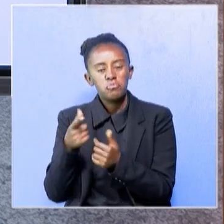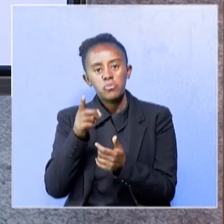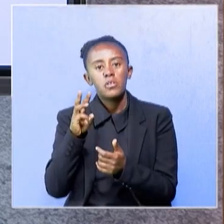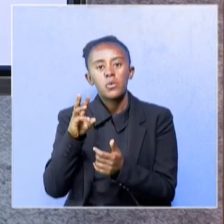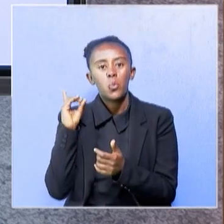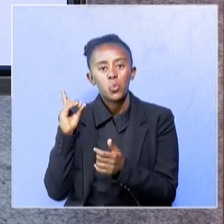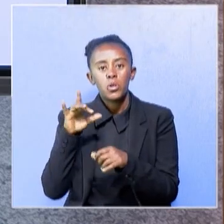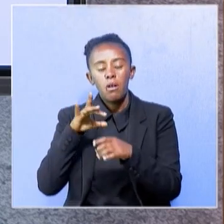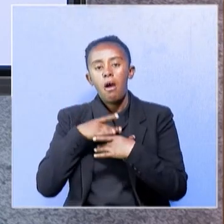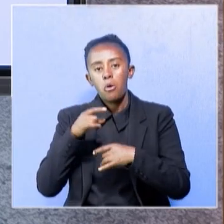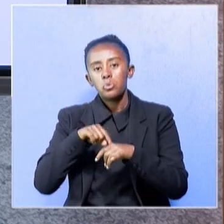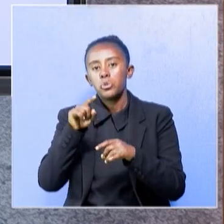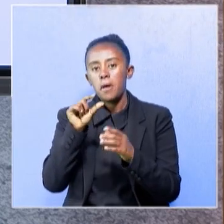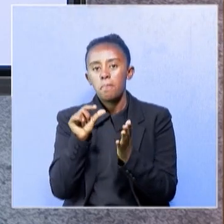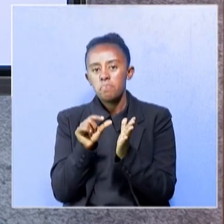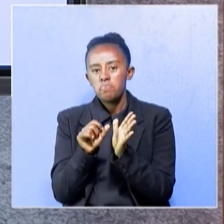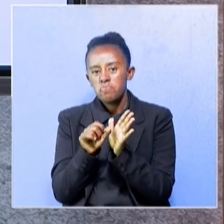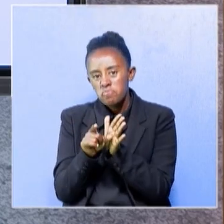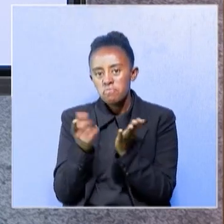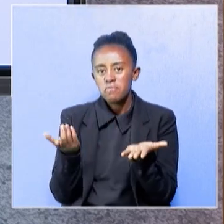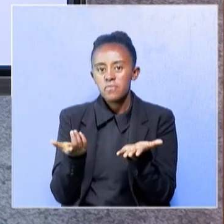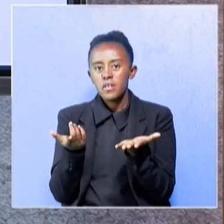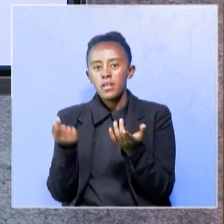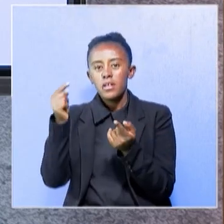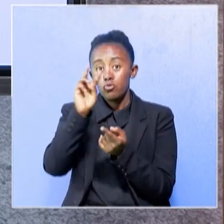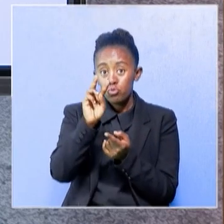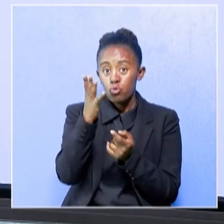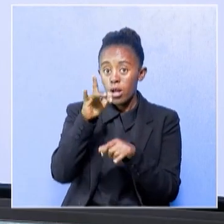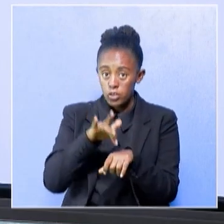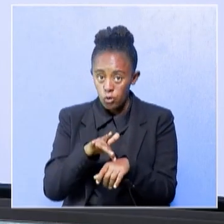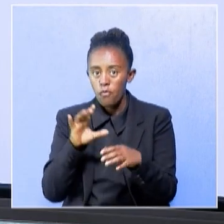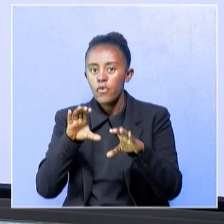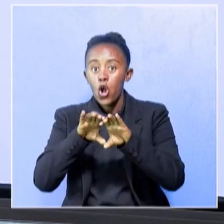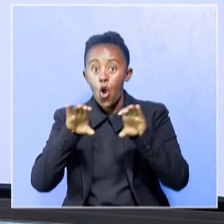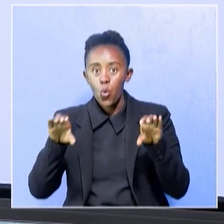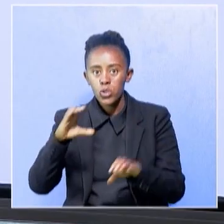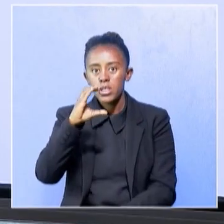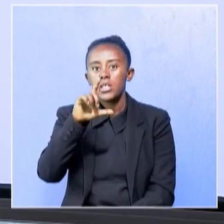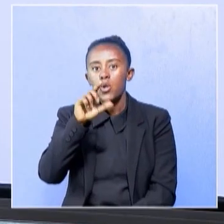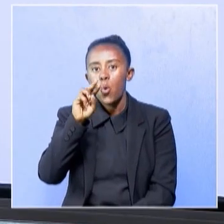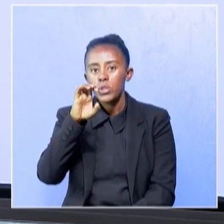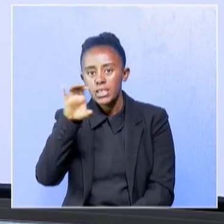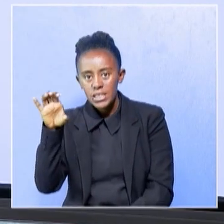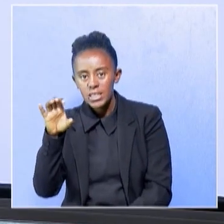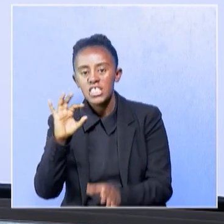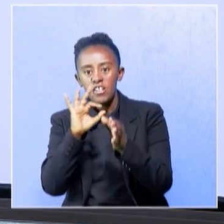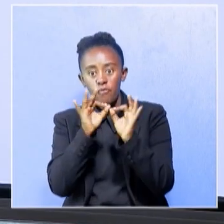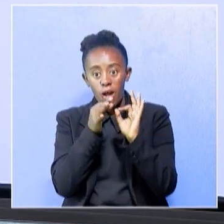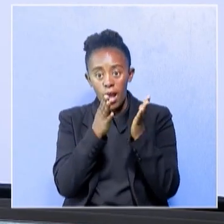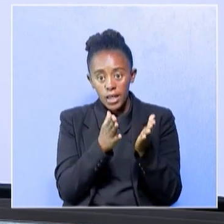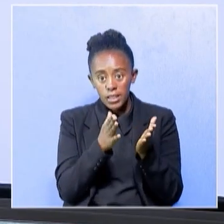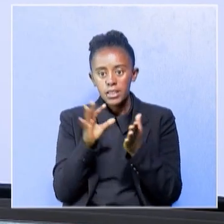to give you some hints. We learned about two kinds of clauses: defining relative clause